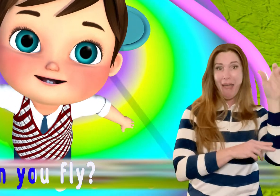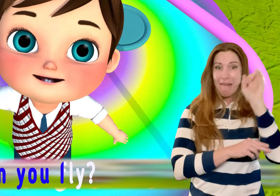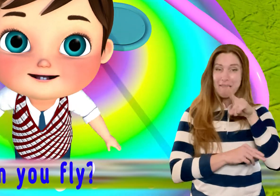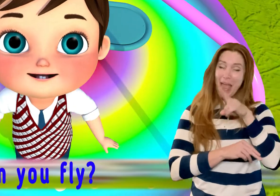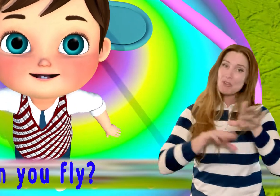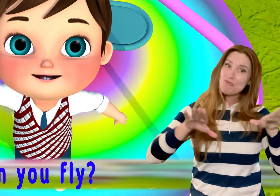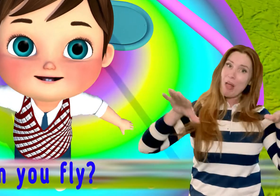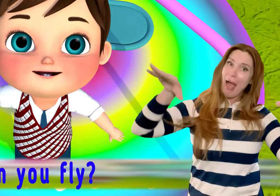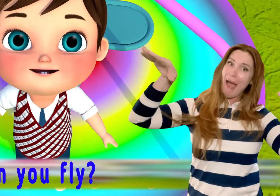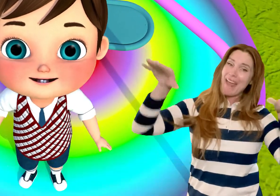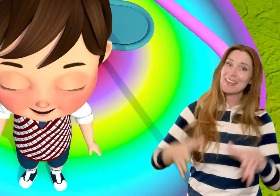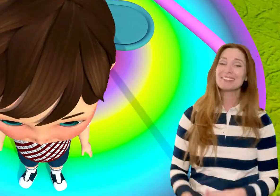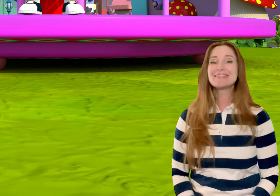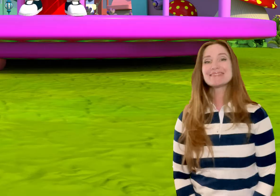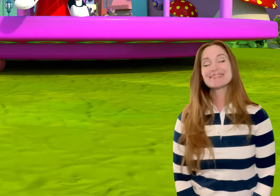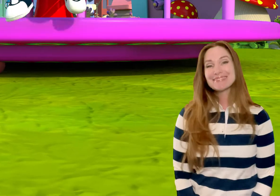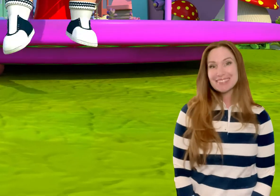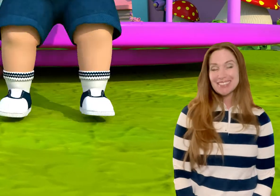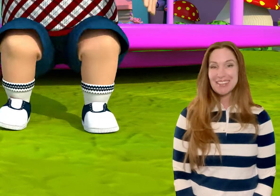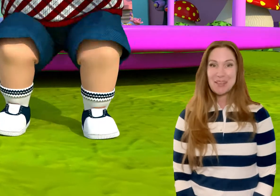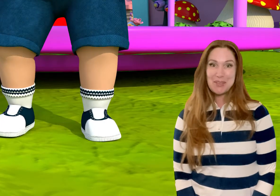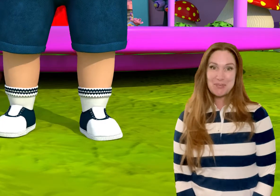Plane, plane, can you fly?